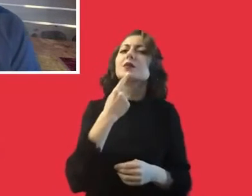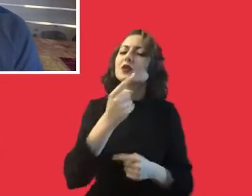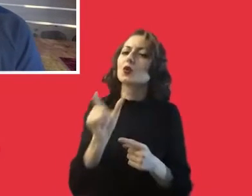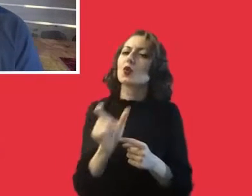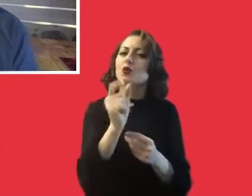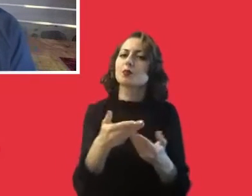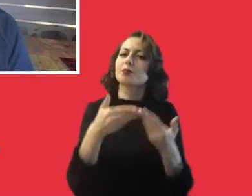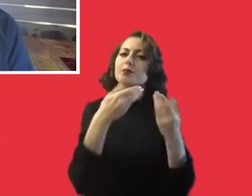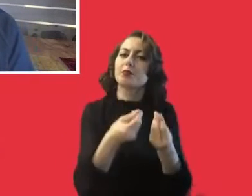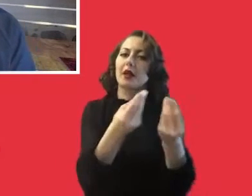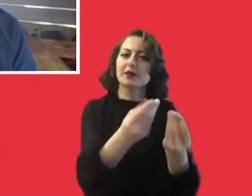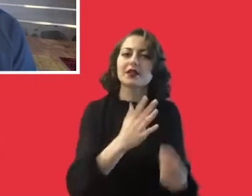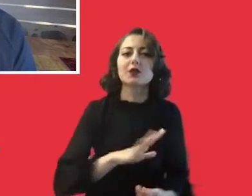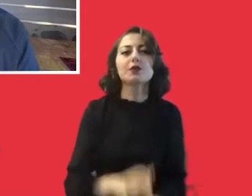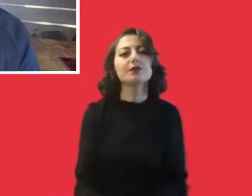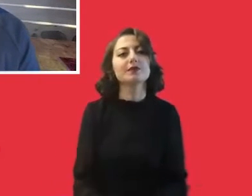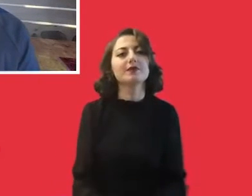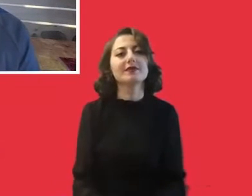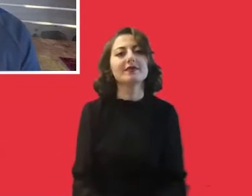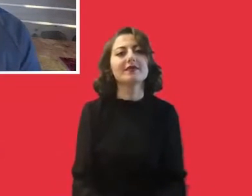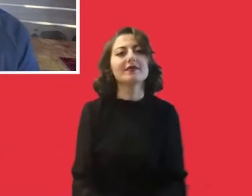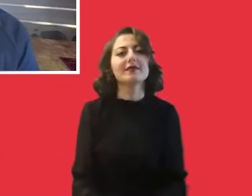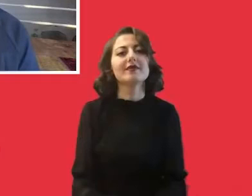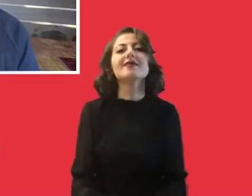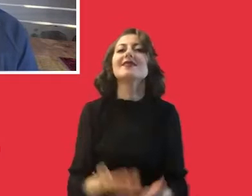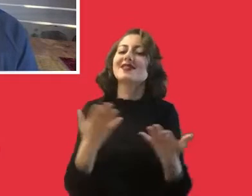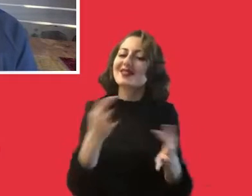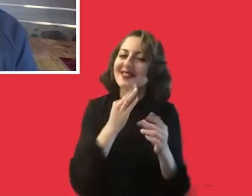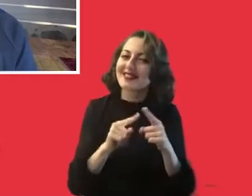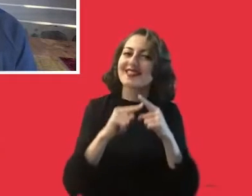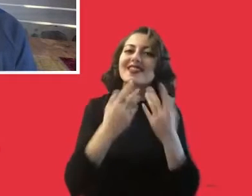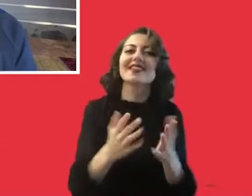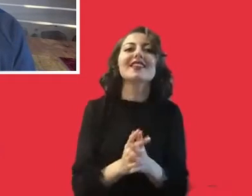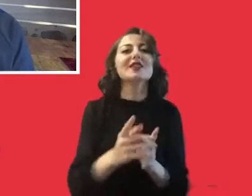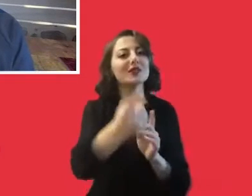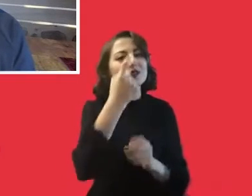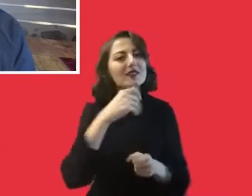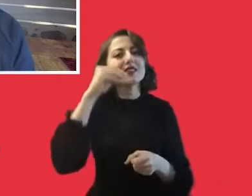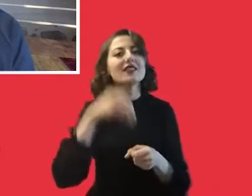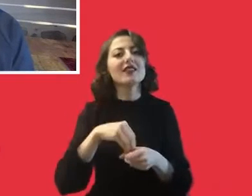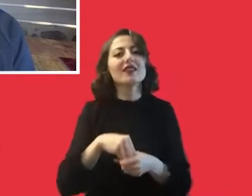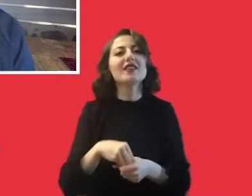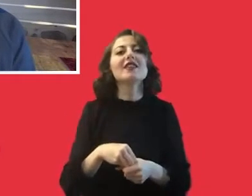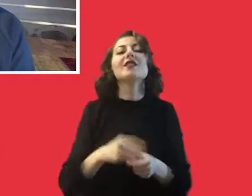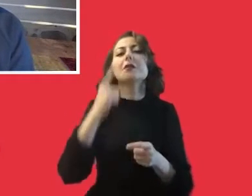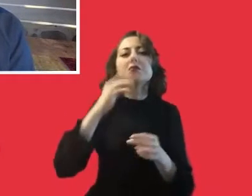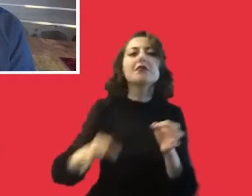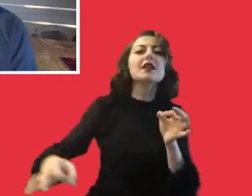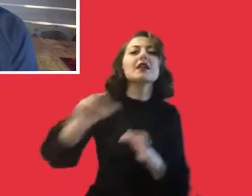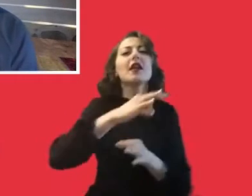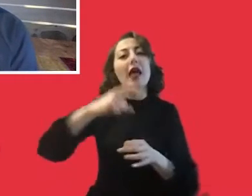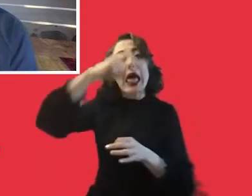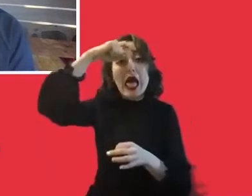things? Hamit, Levent. Thank you, Derya, for your question. First of all, I would like to